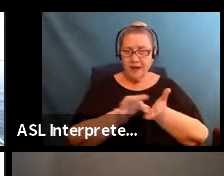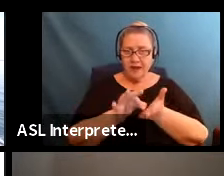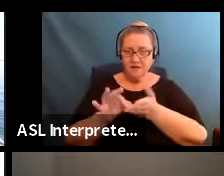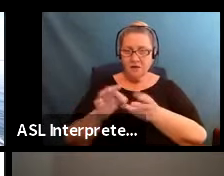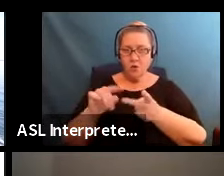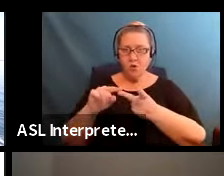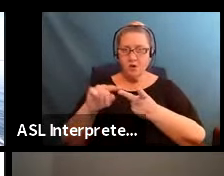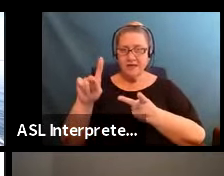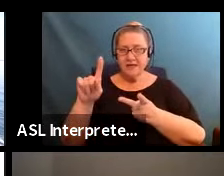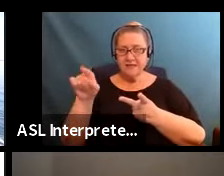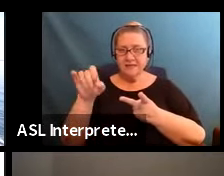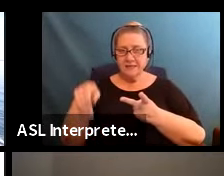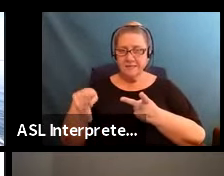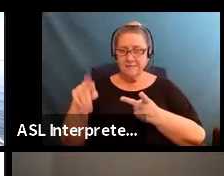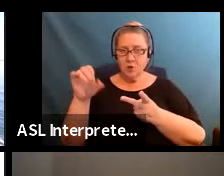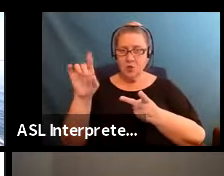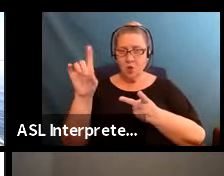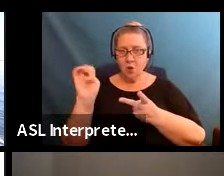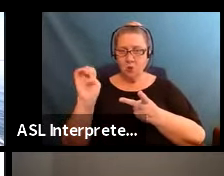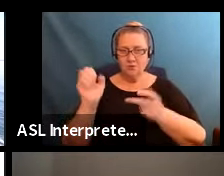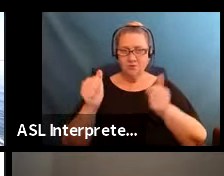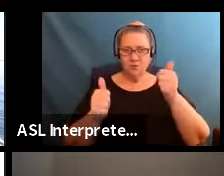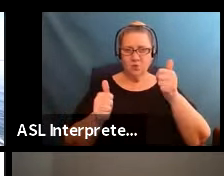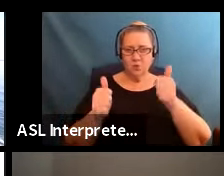about applying an equity